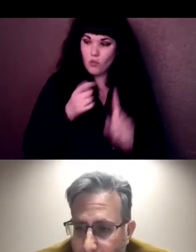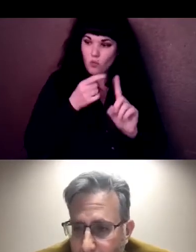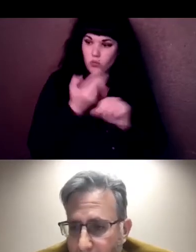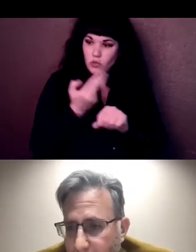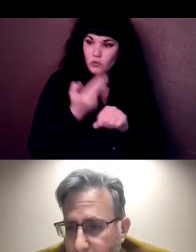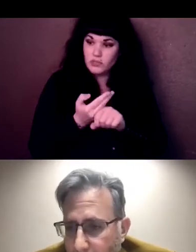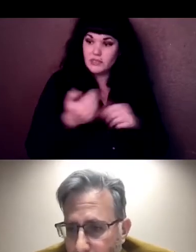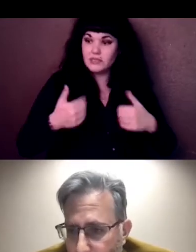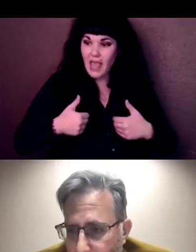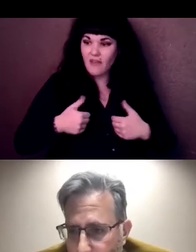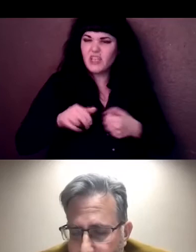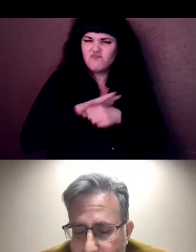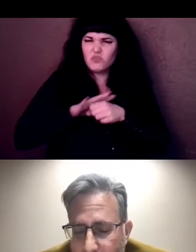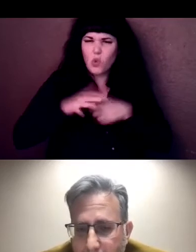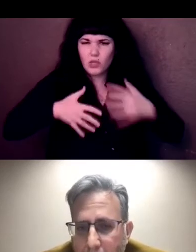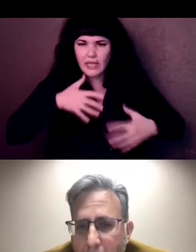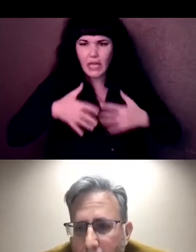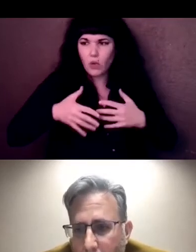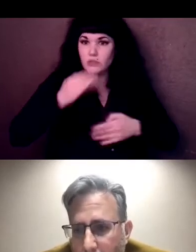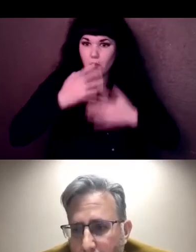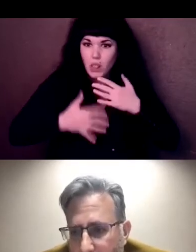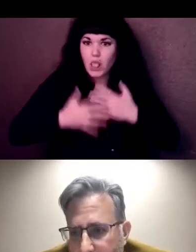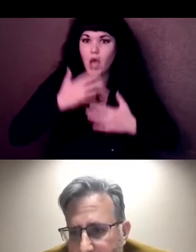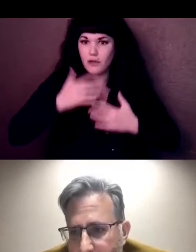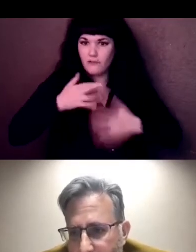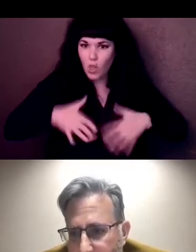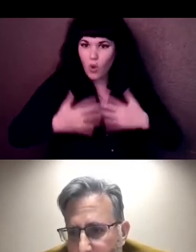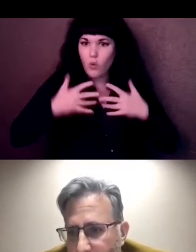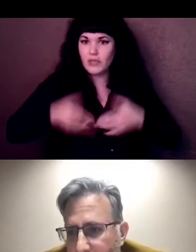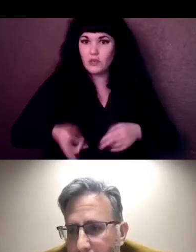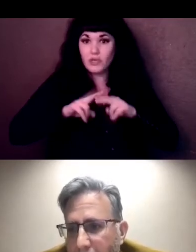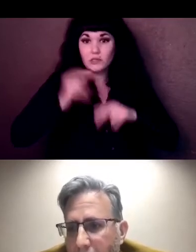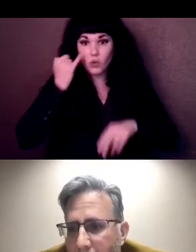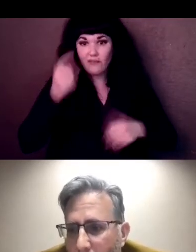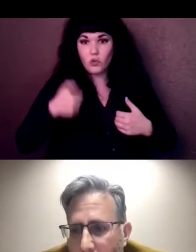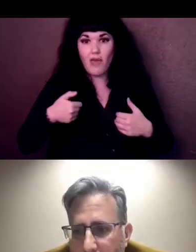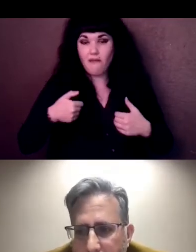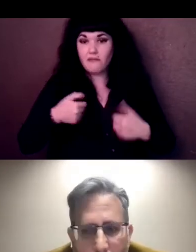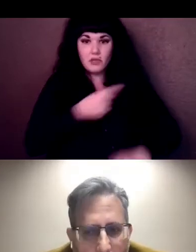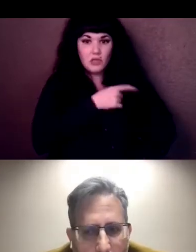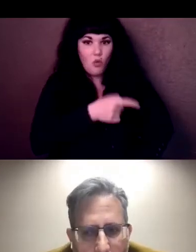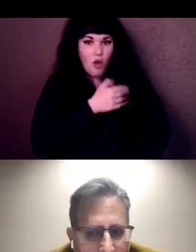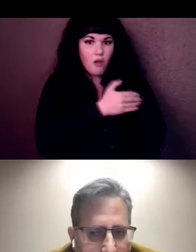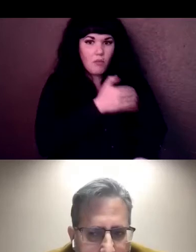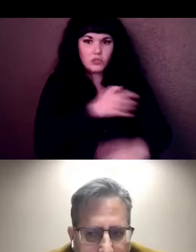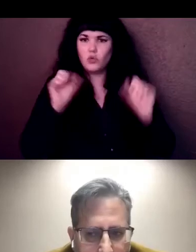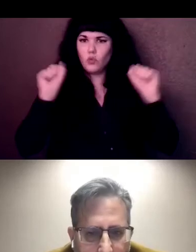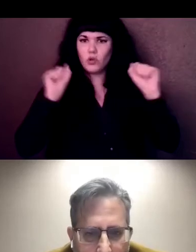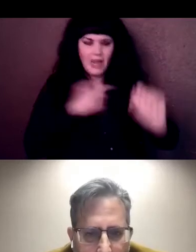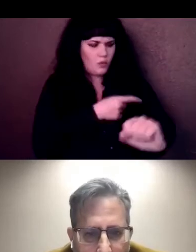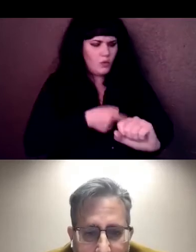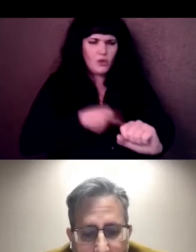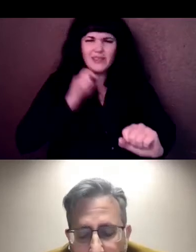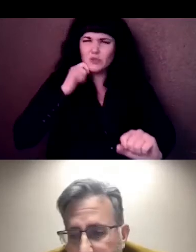locally speaking. Like if you're exercising arm muscles and you're sore, we can certainly promote and